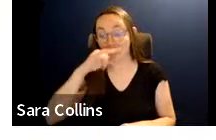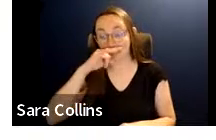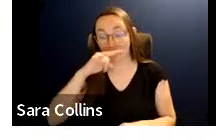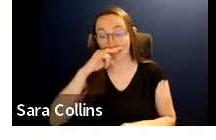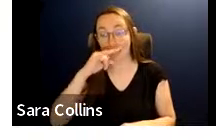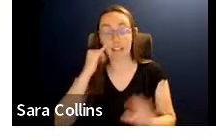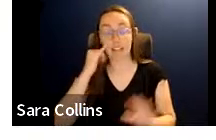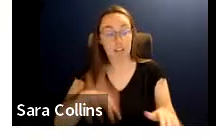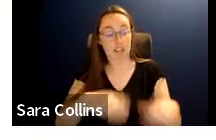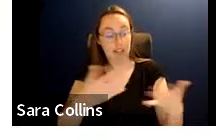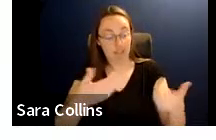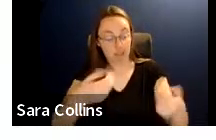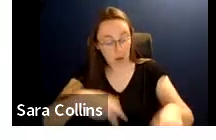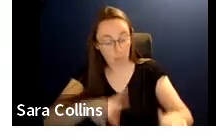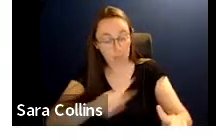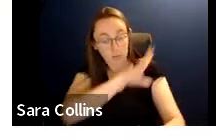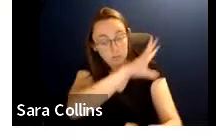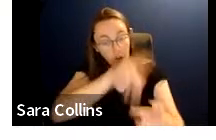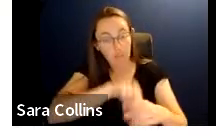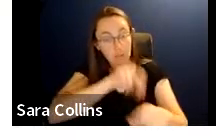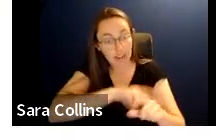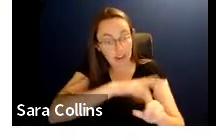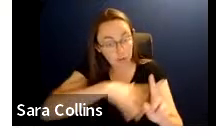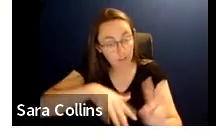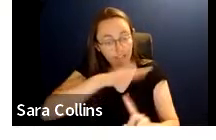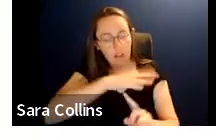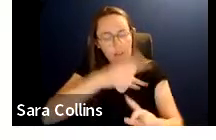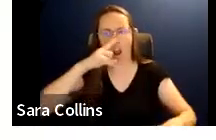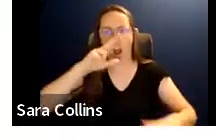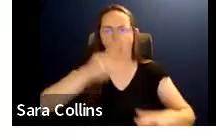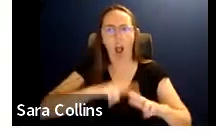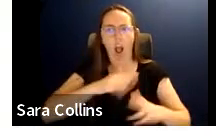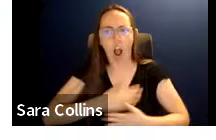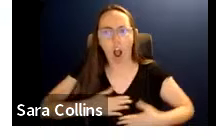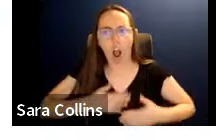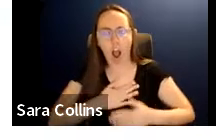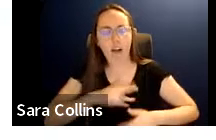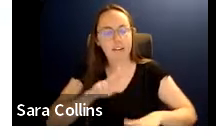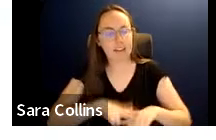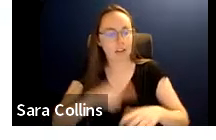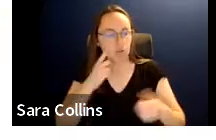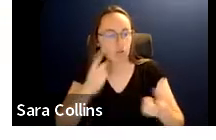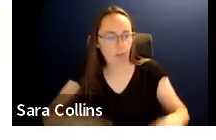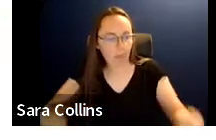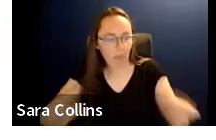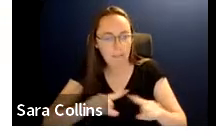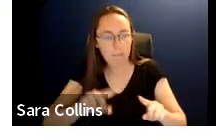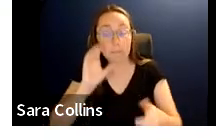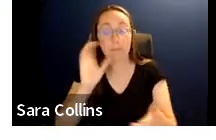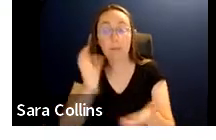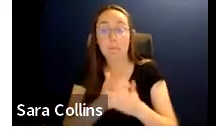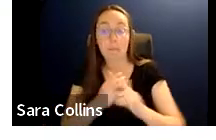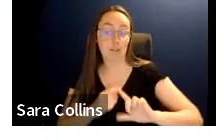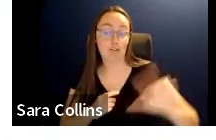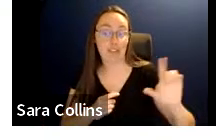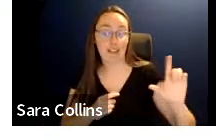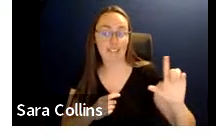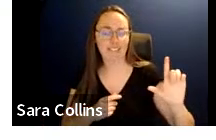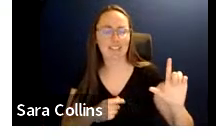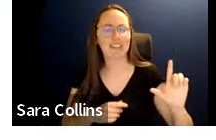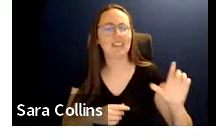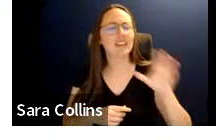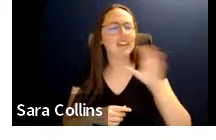give them the opportunity to be in a natural setting, it is very natural for them. The image on the left is of a probably